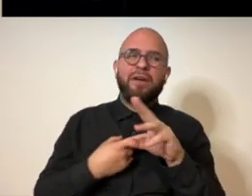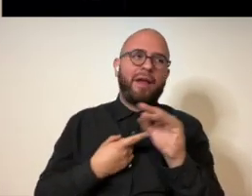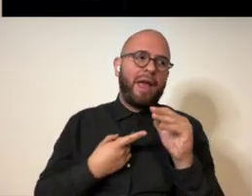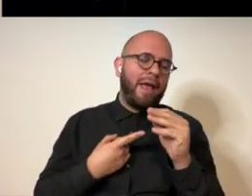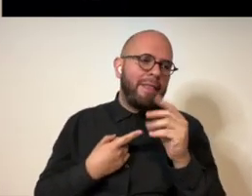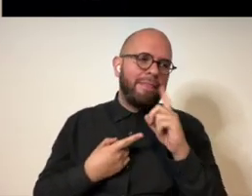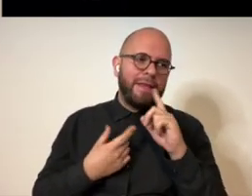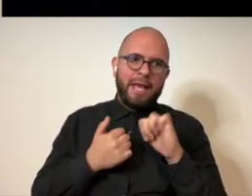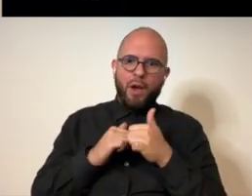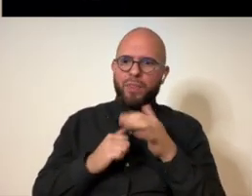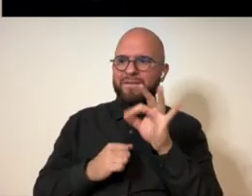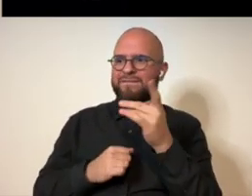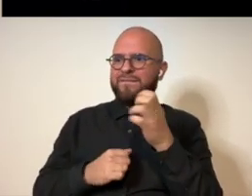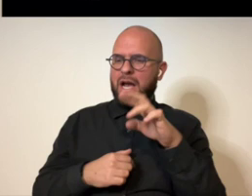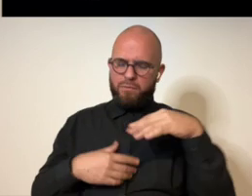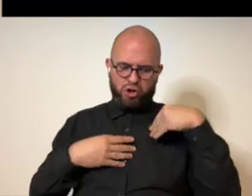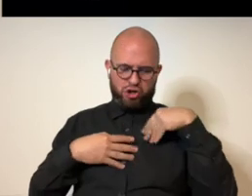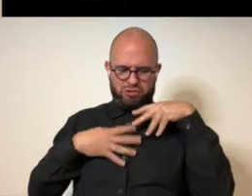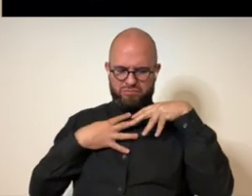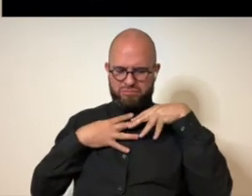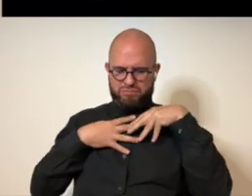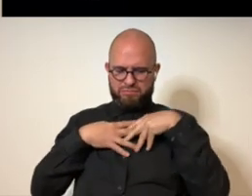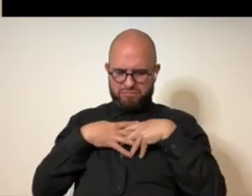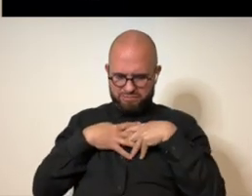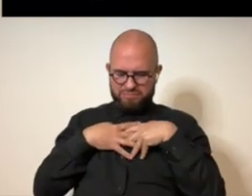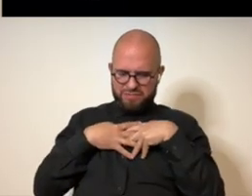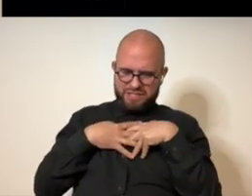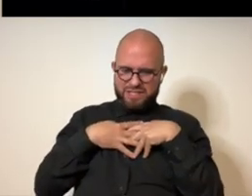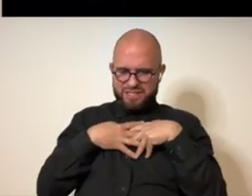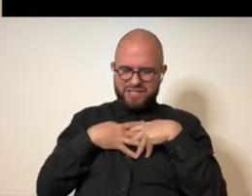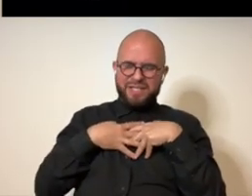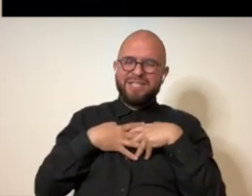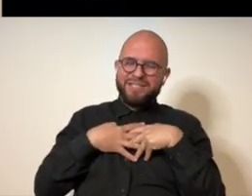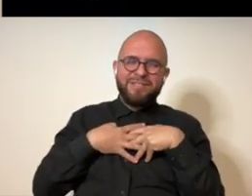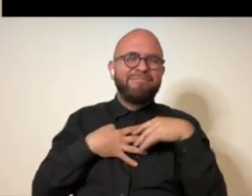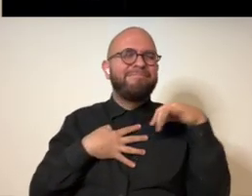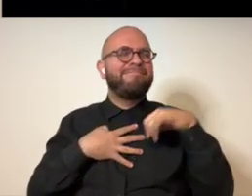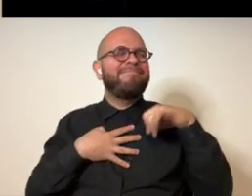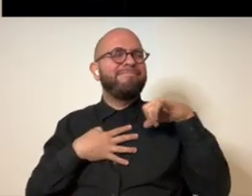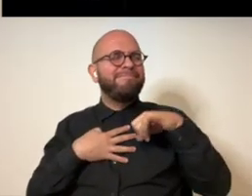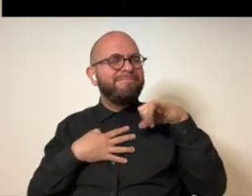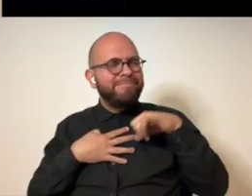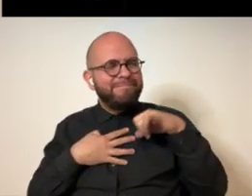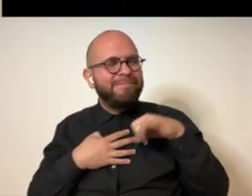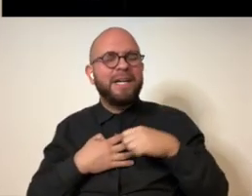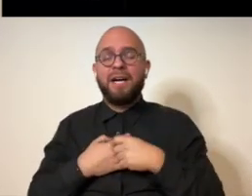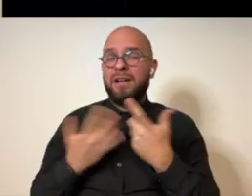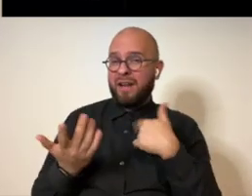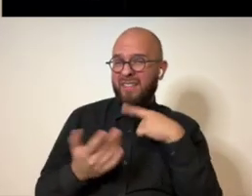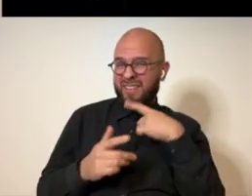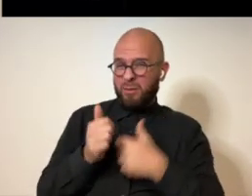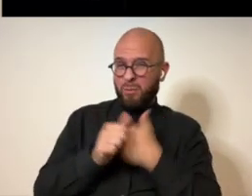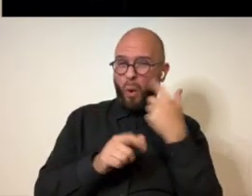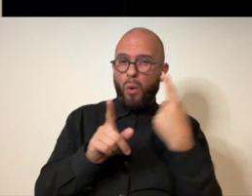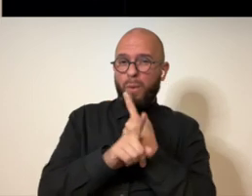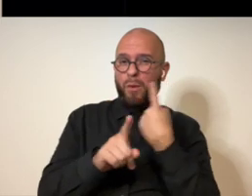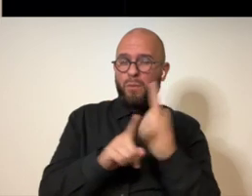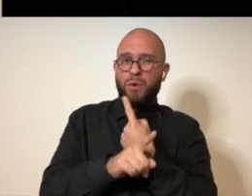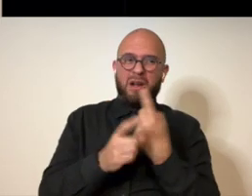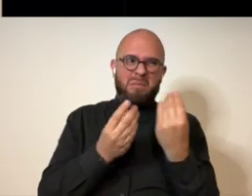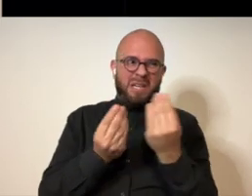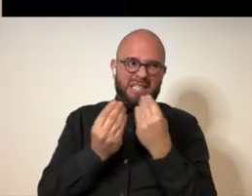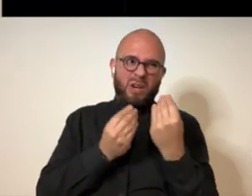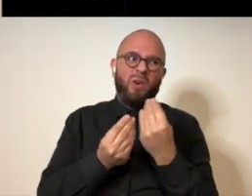way. And I think there's something about the use of fiber and this idea of like the fiber of your being. So I feel like these